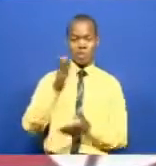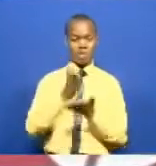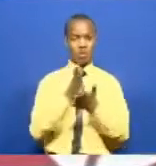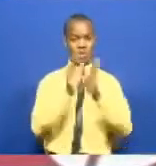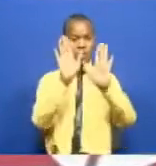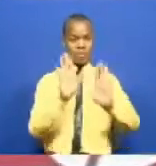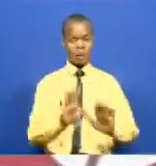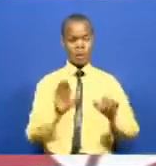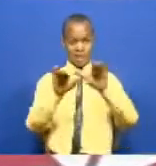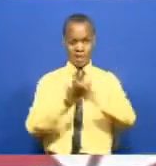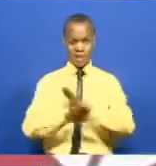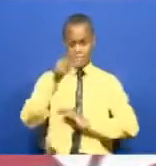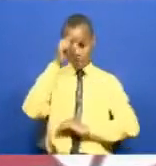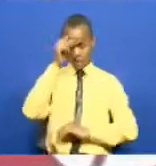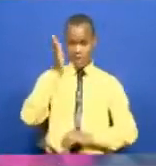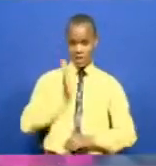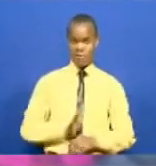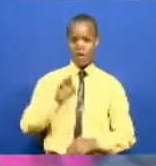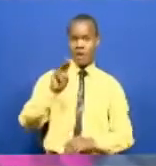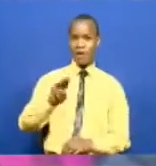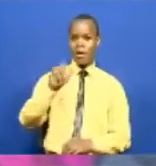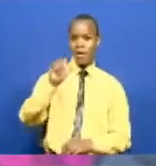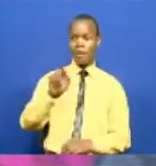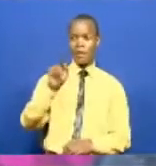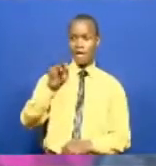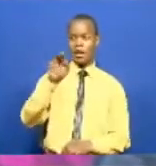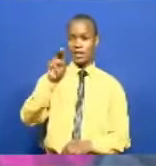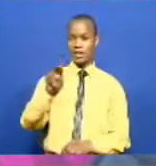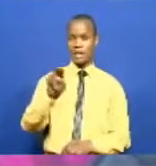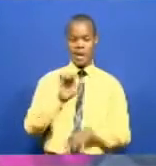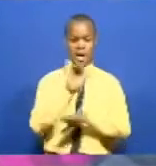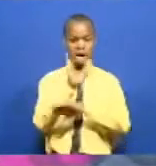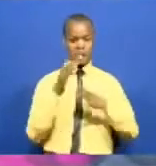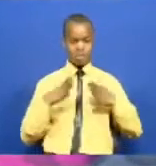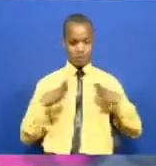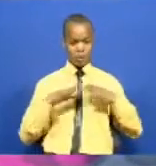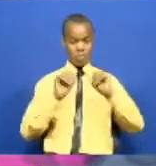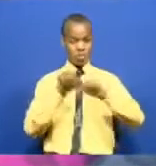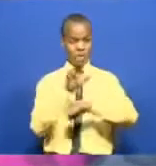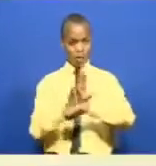Deputy Governor Martin Moshisho asked locals to seize the opportunity